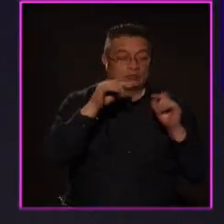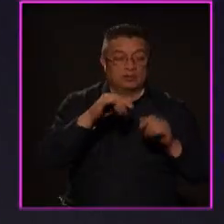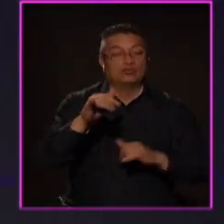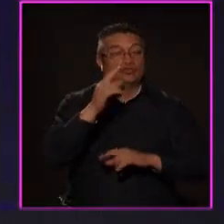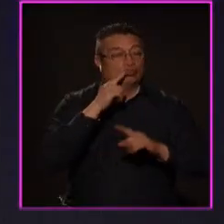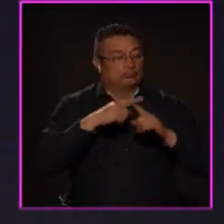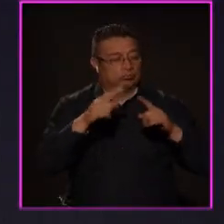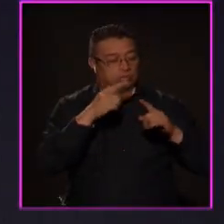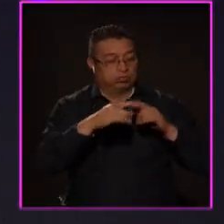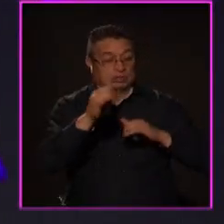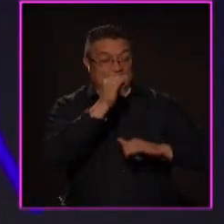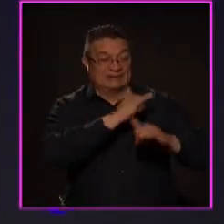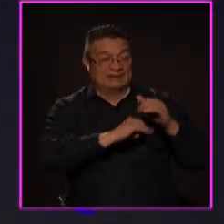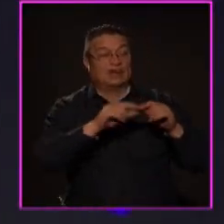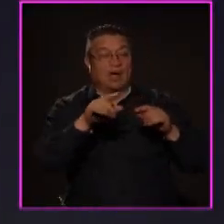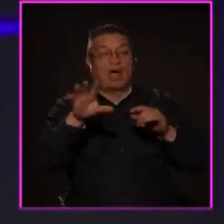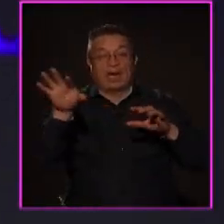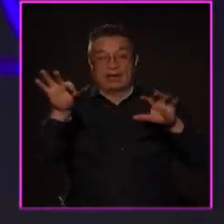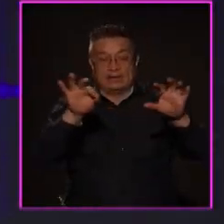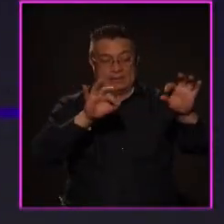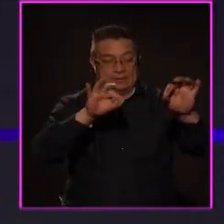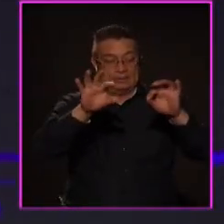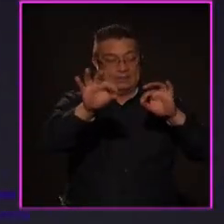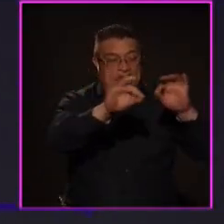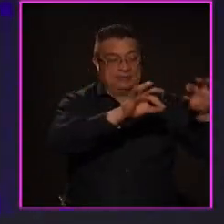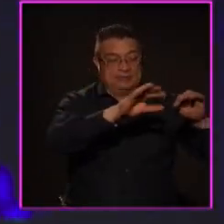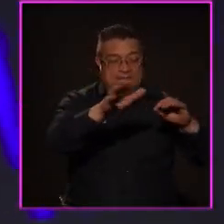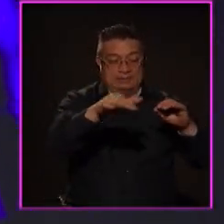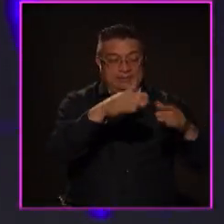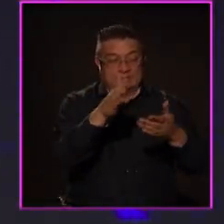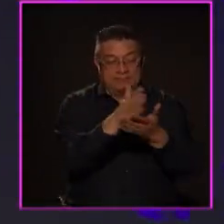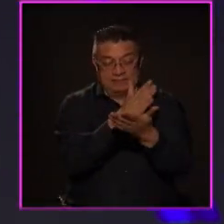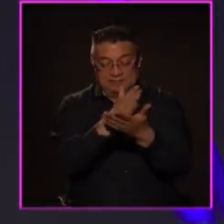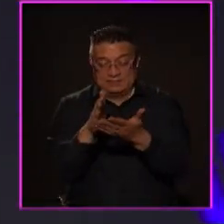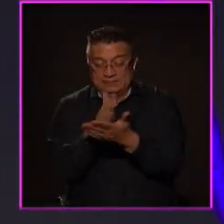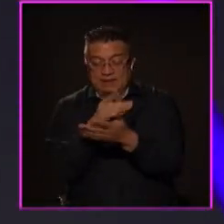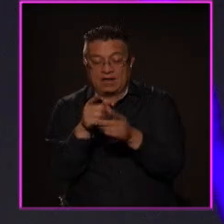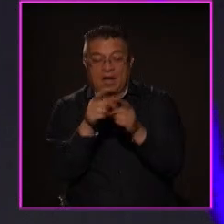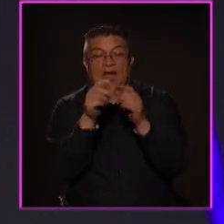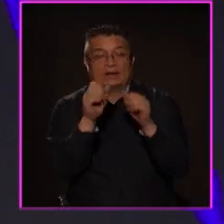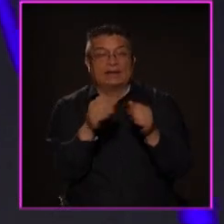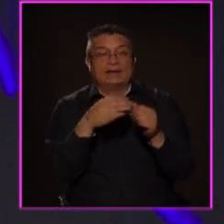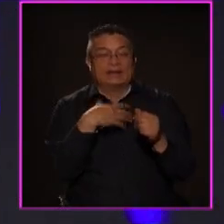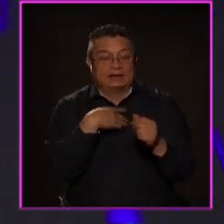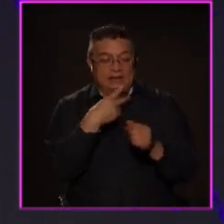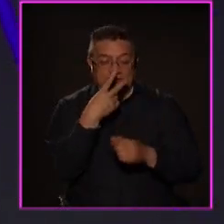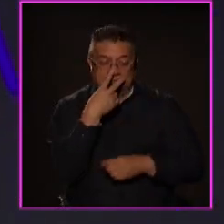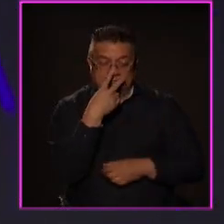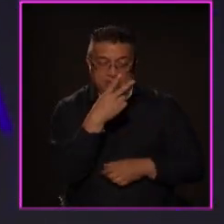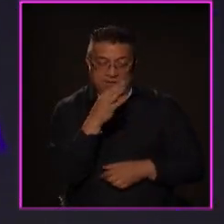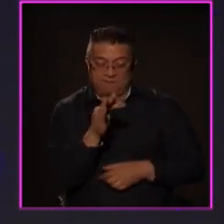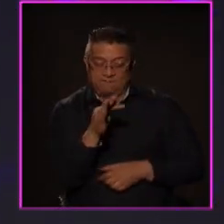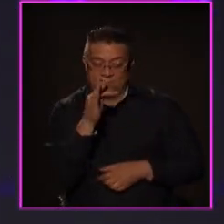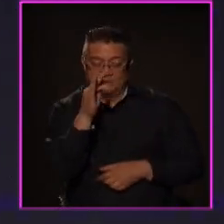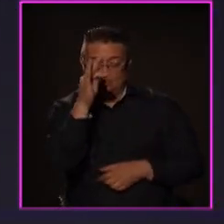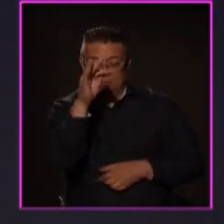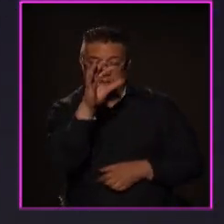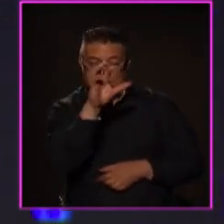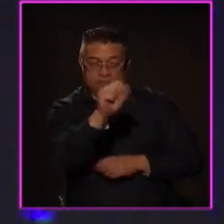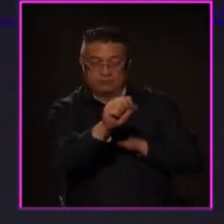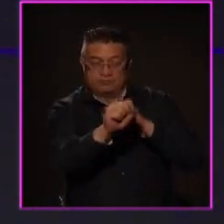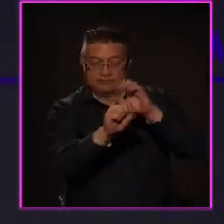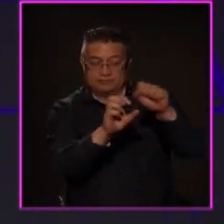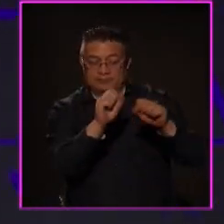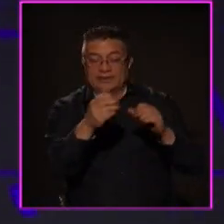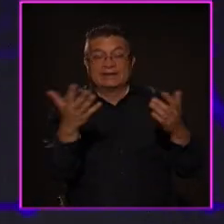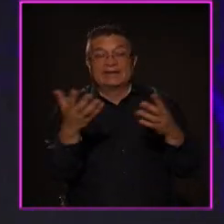by AI algorithms, right? That tries to predict what will make you engage, what will capture your attention,